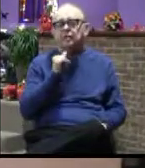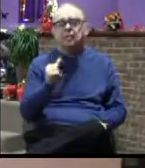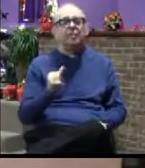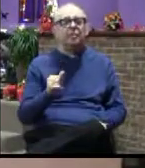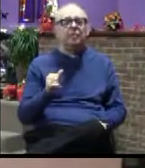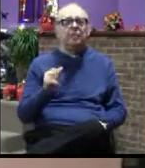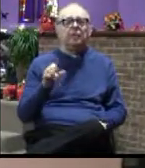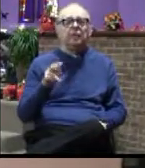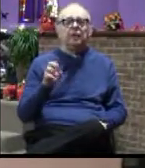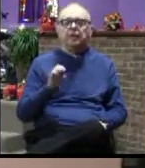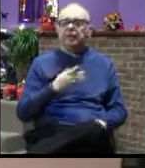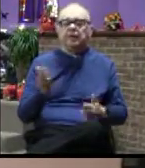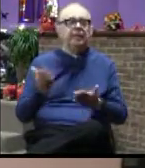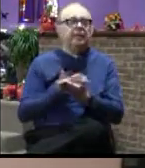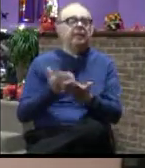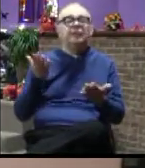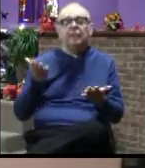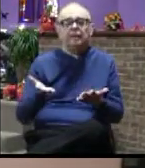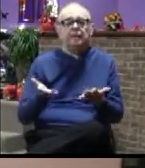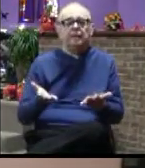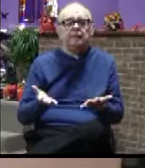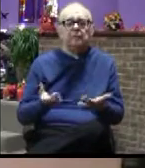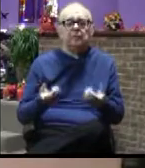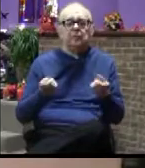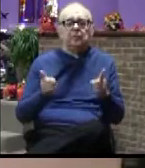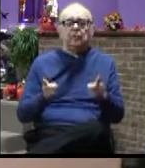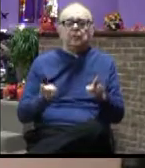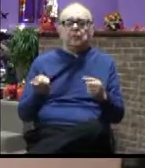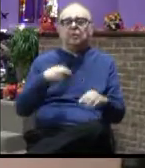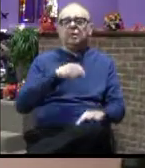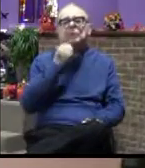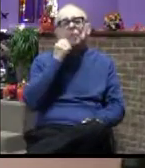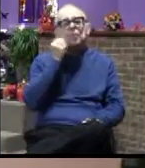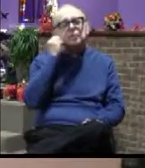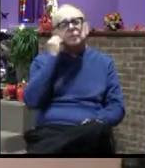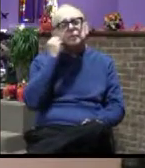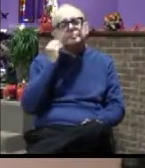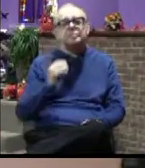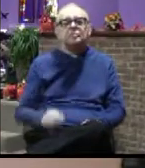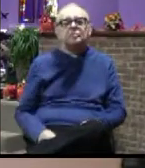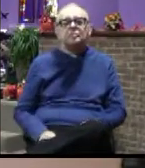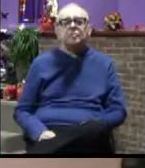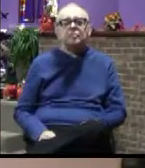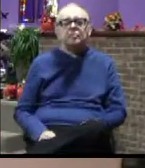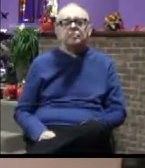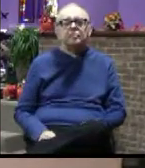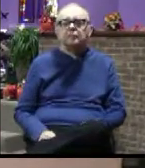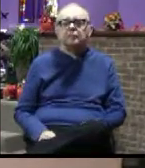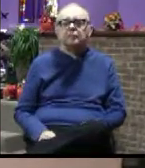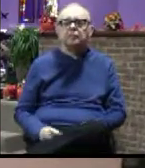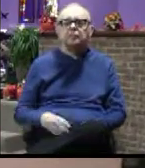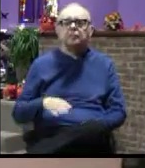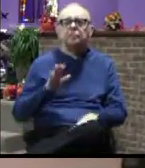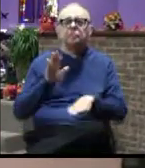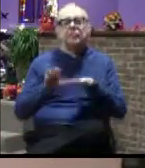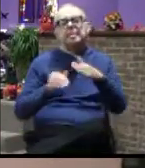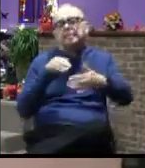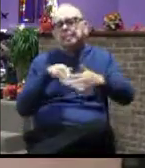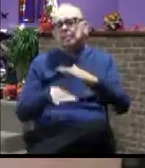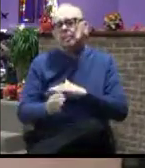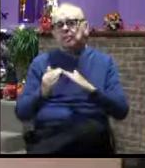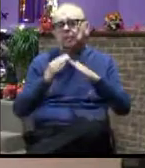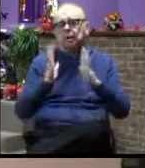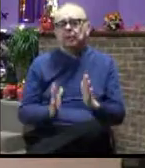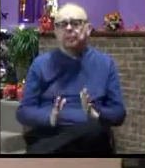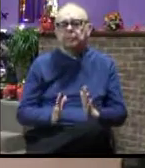cover everything that's there. And when you come home and you walk